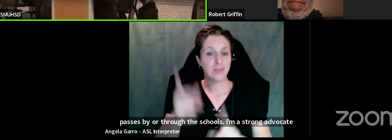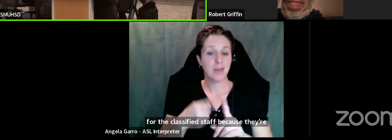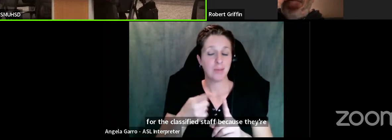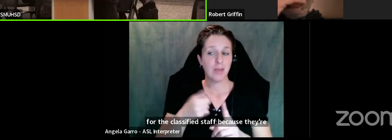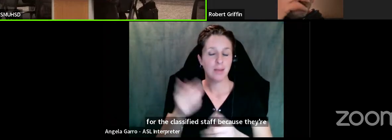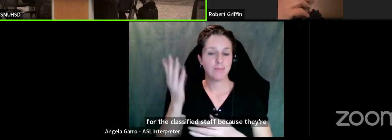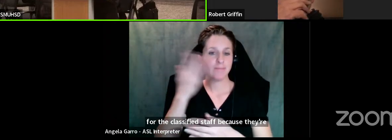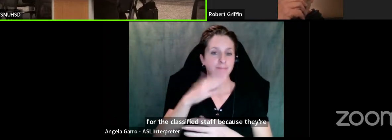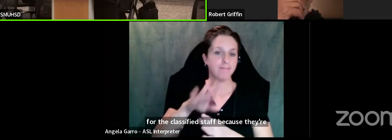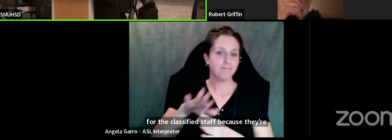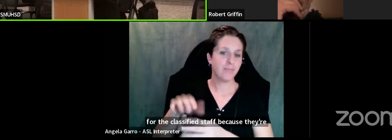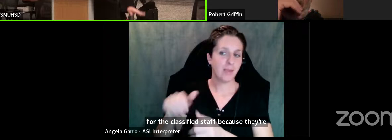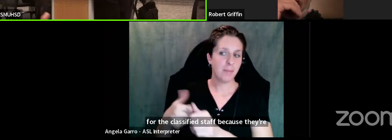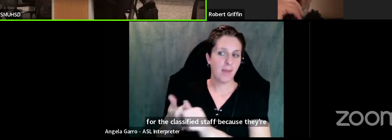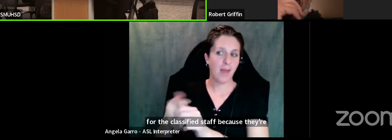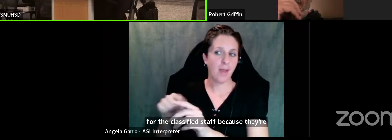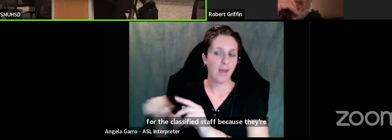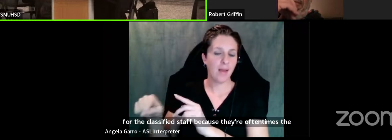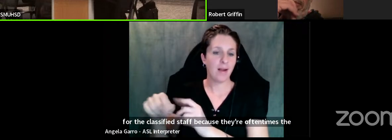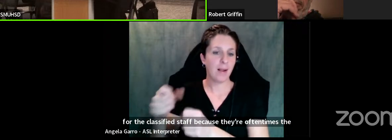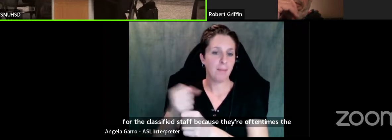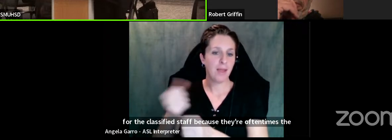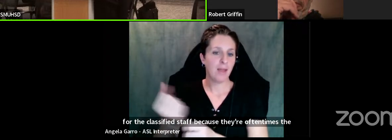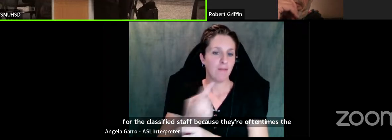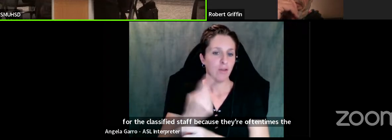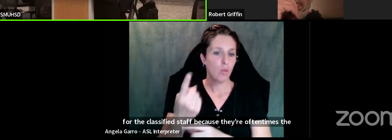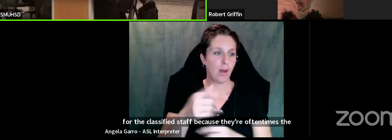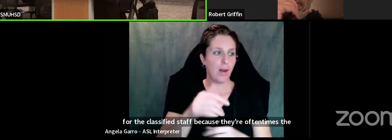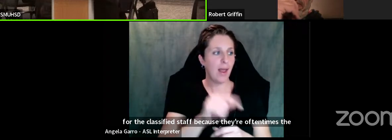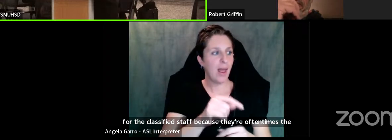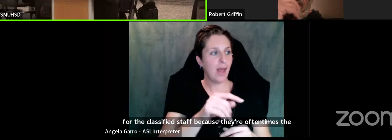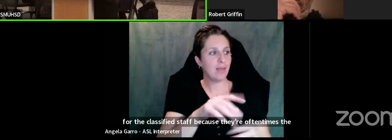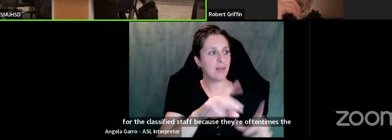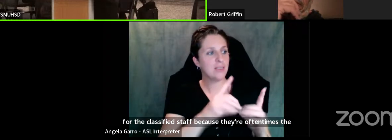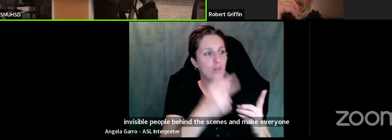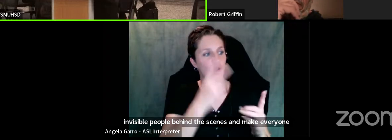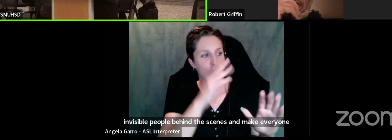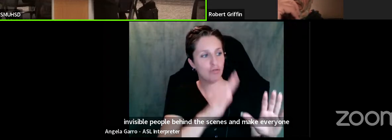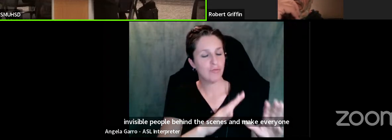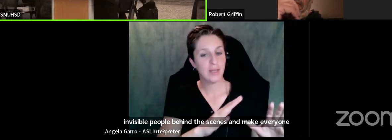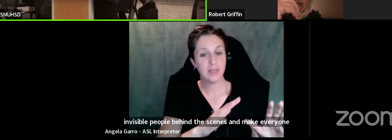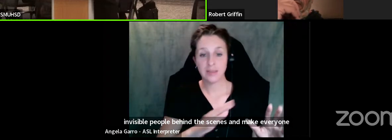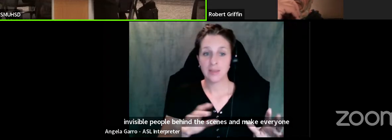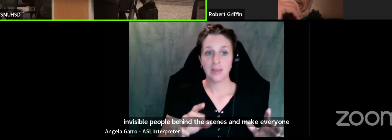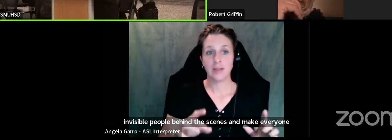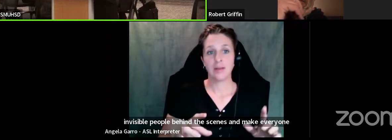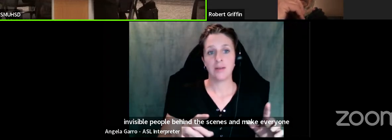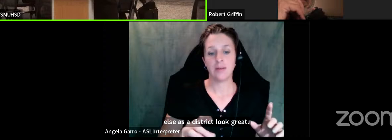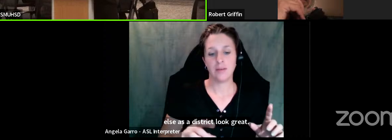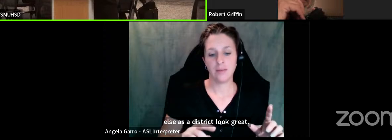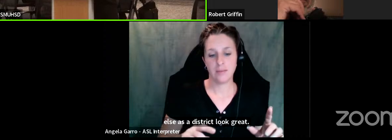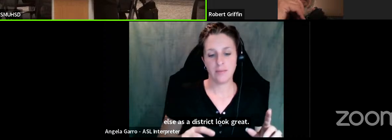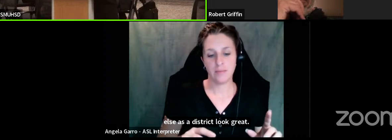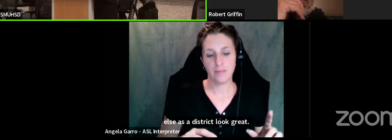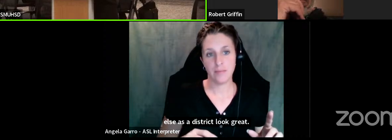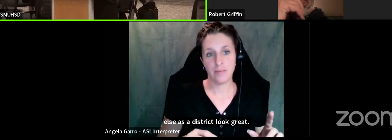people behind the scenes that make everyone else at the district look great. But, you know, excuse